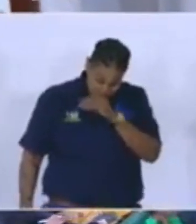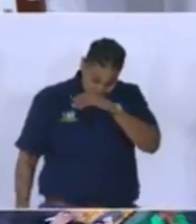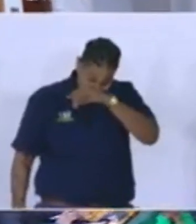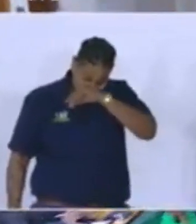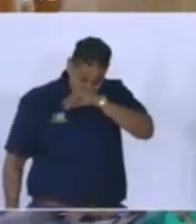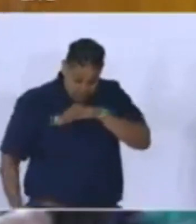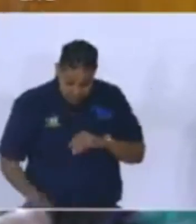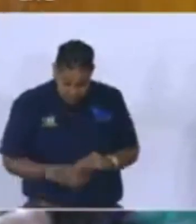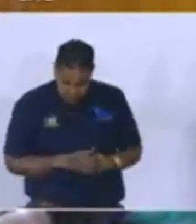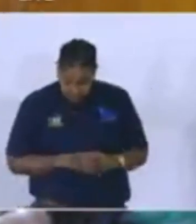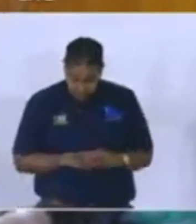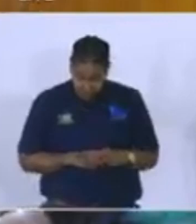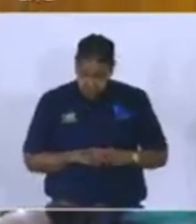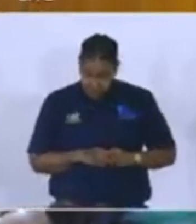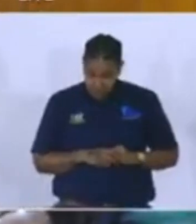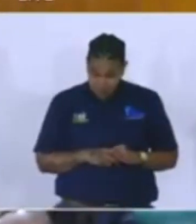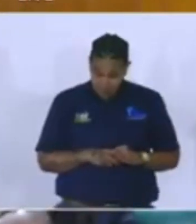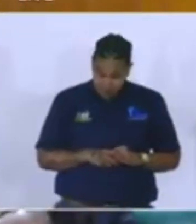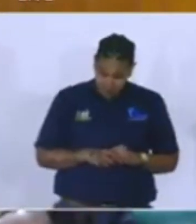Madam Speaker,